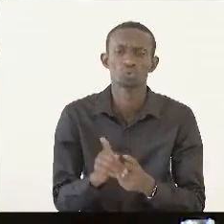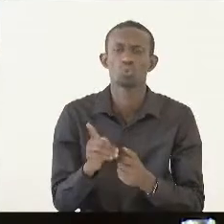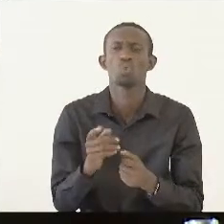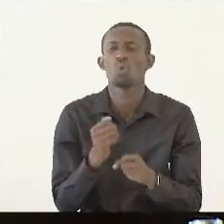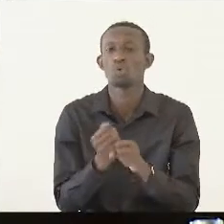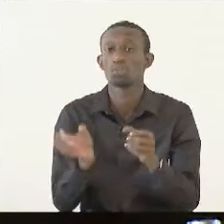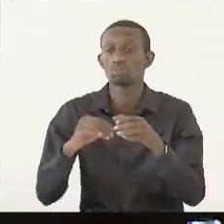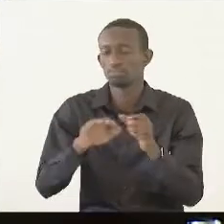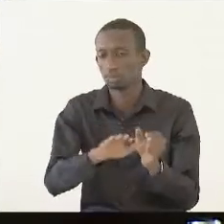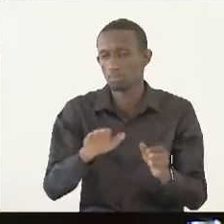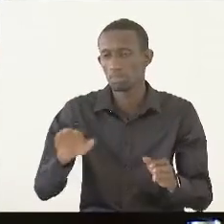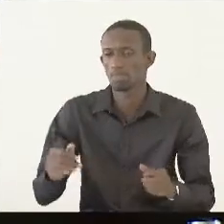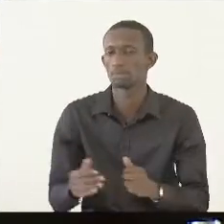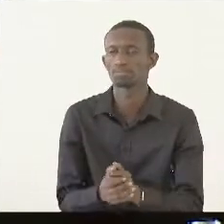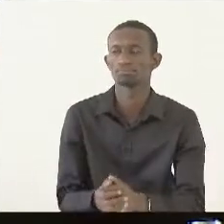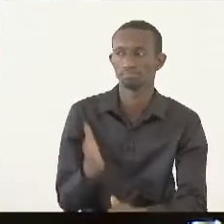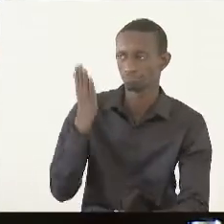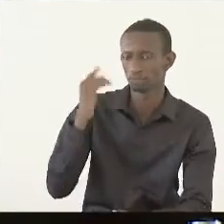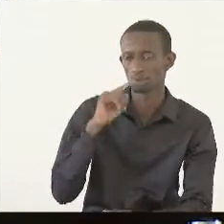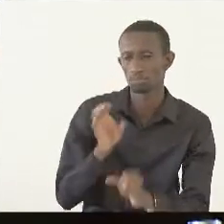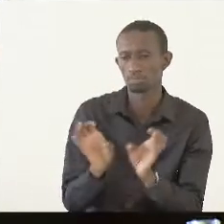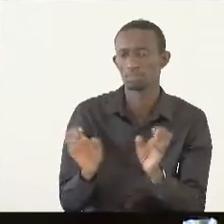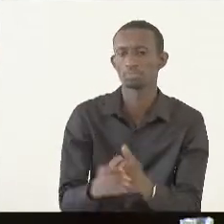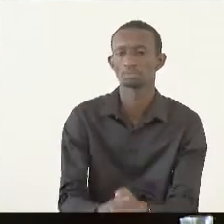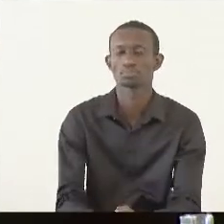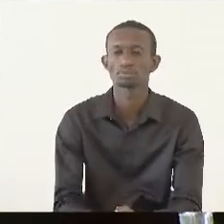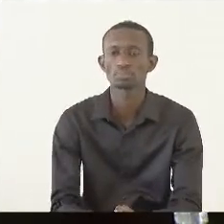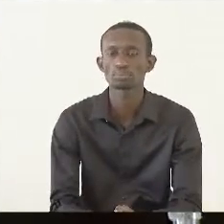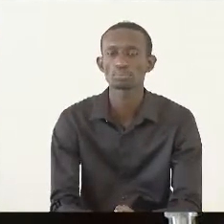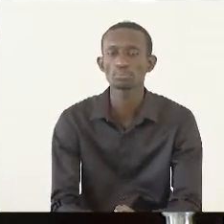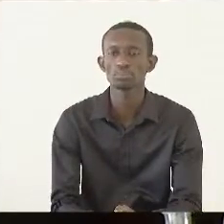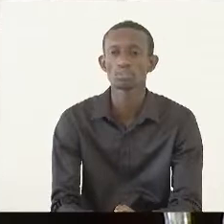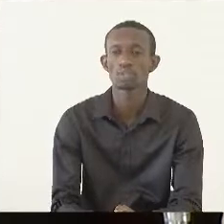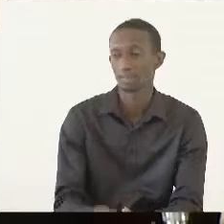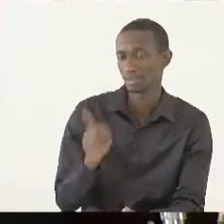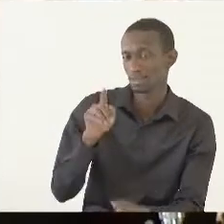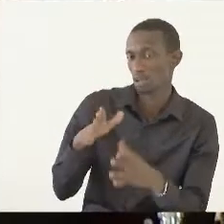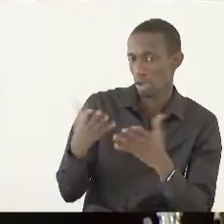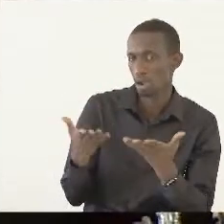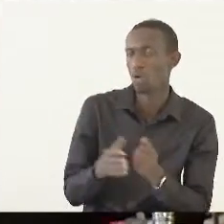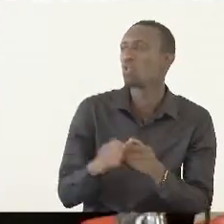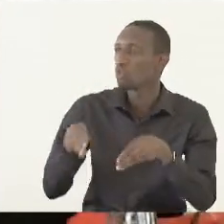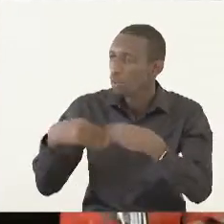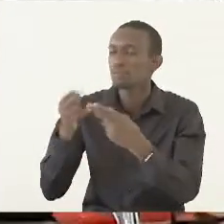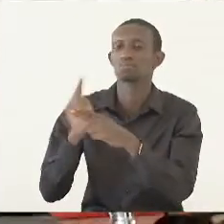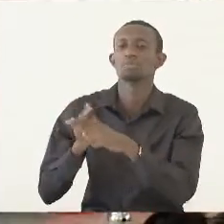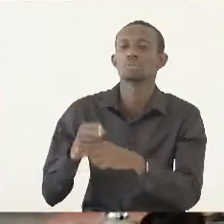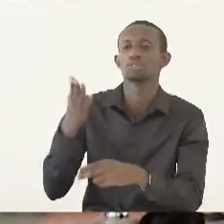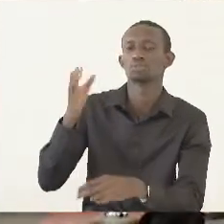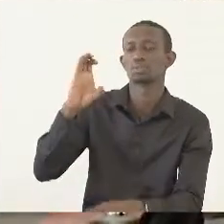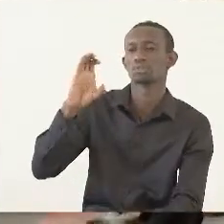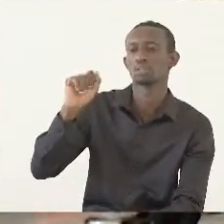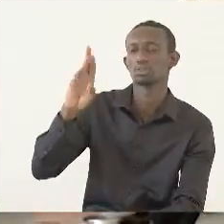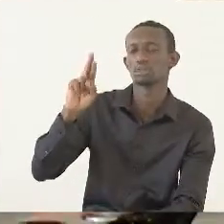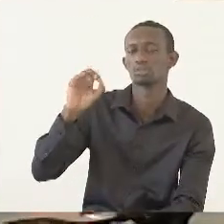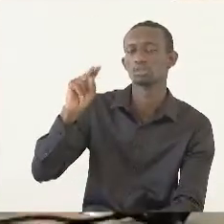the positions of those substituents. So that is how we can name these carboxylic acids.